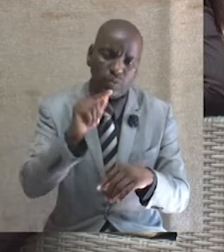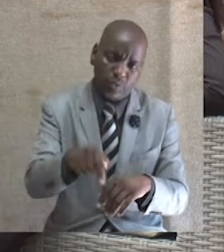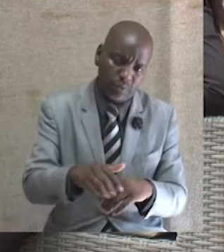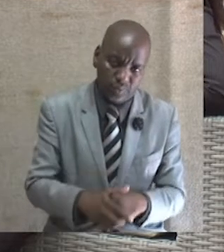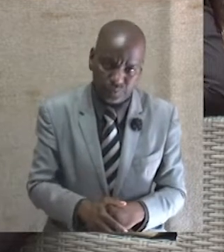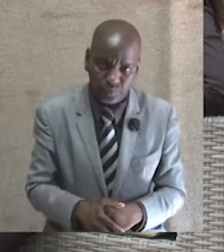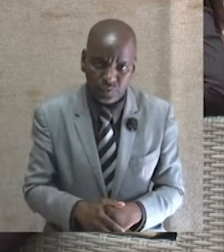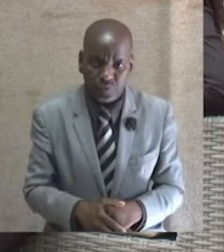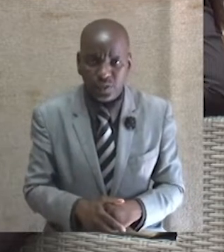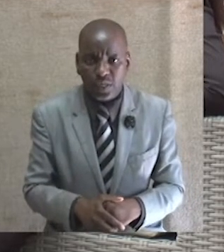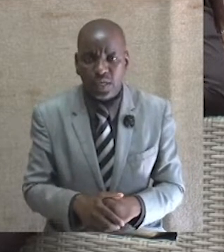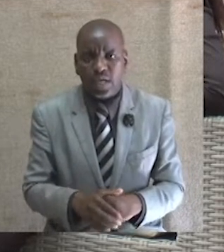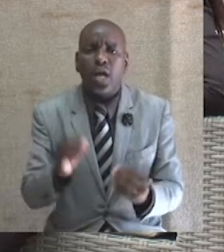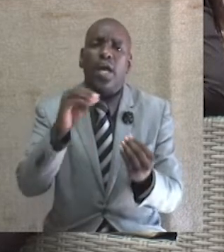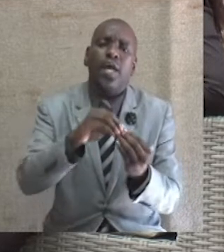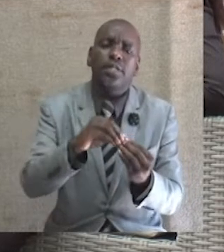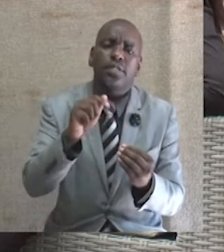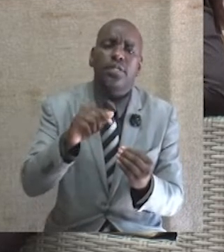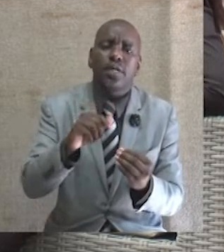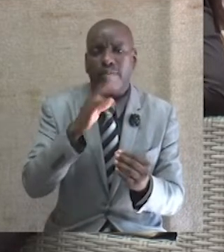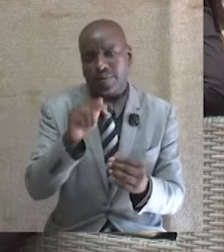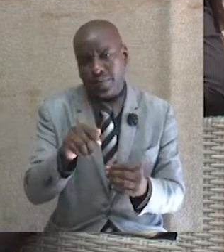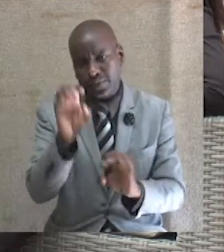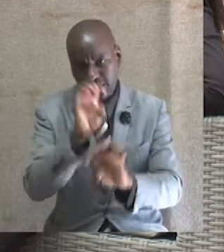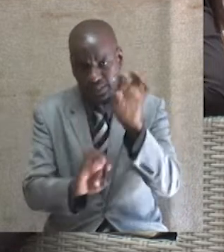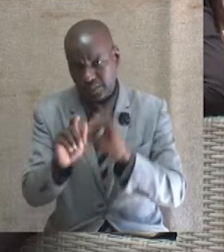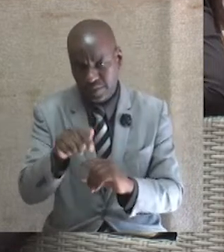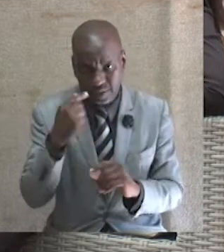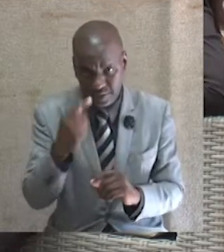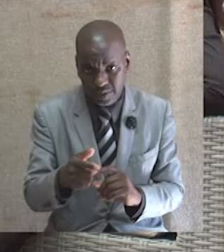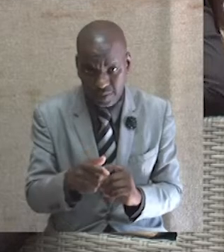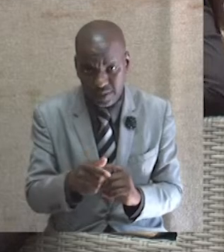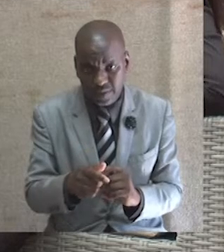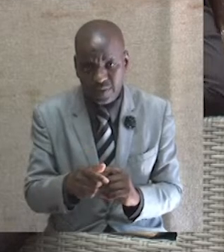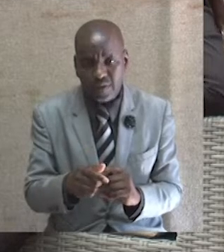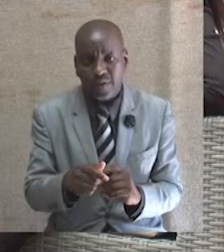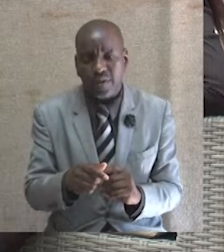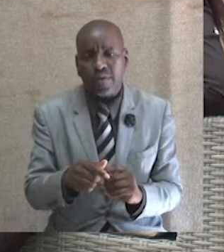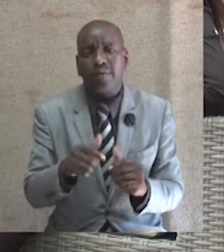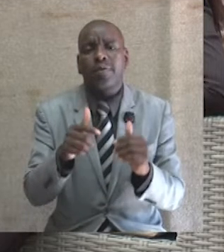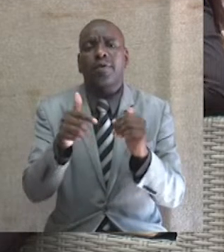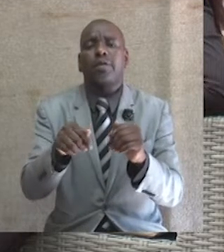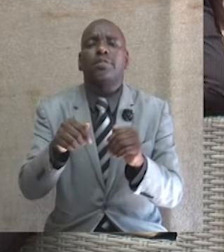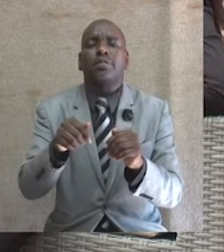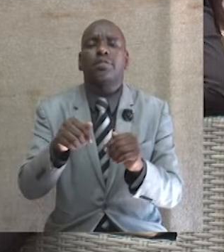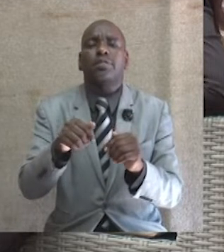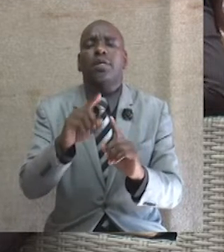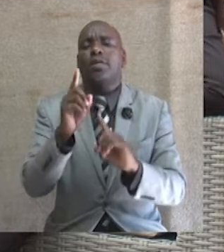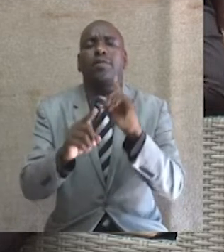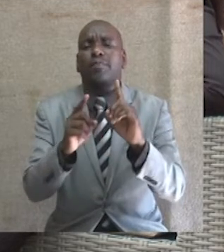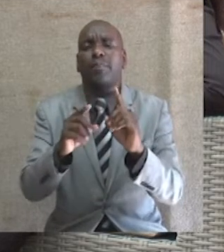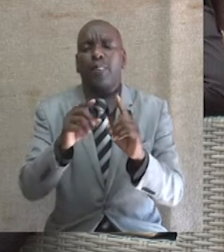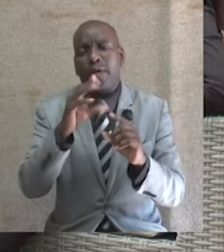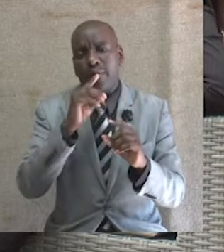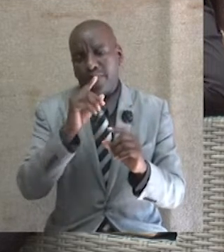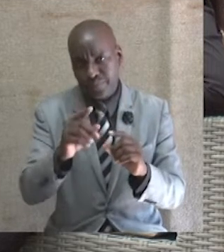period. Yes. Do you have anything to add before we wrap up the program? On the referral pathway? Yeah, in